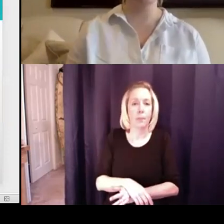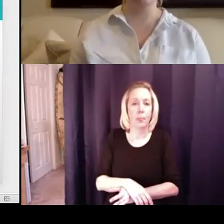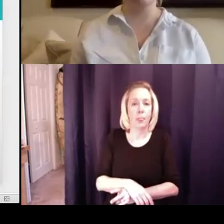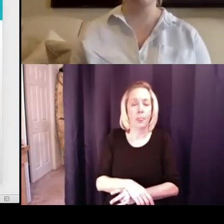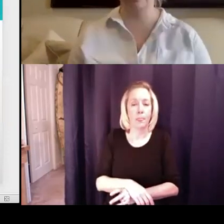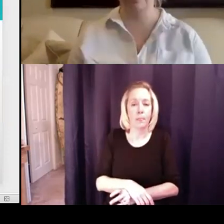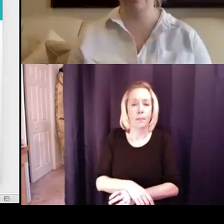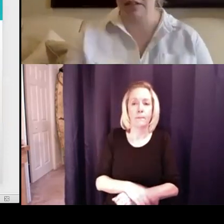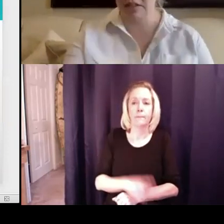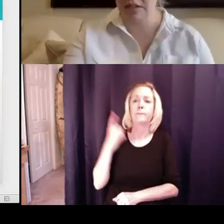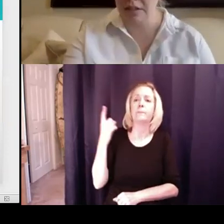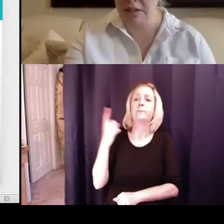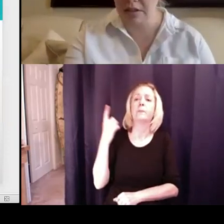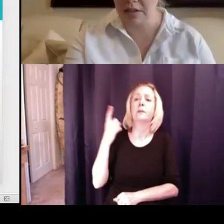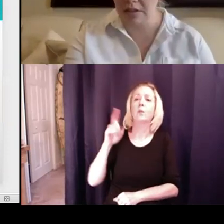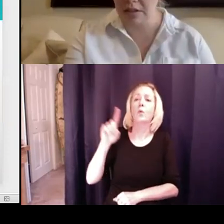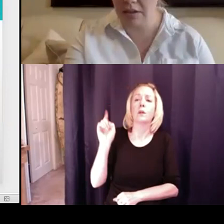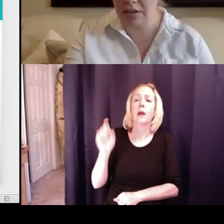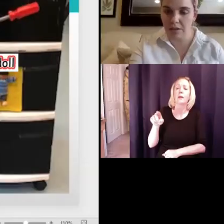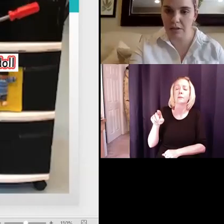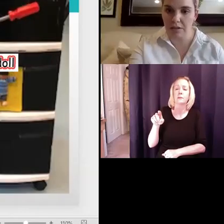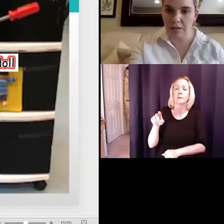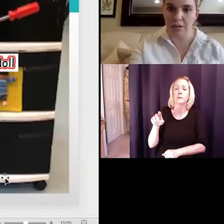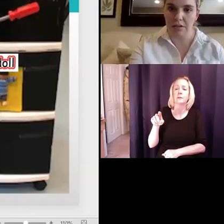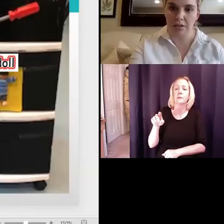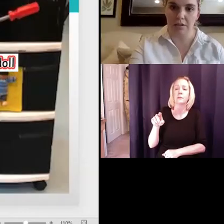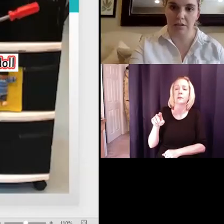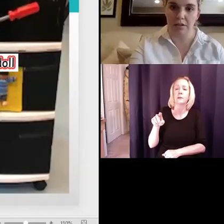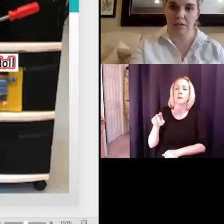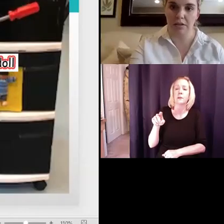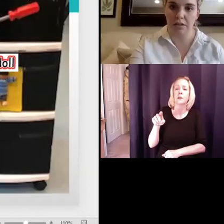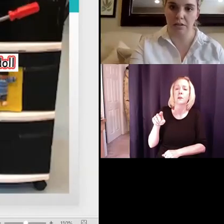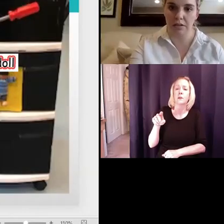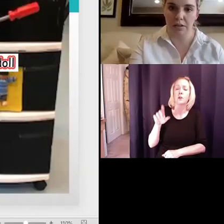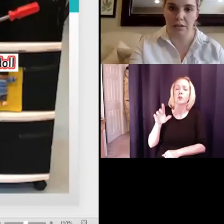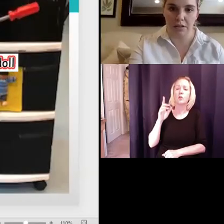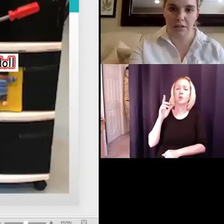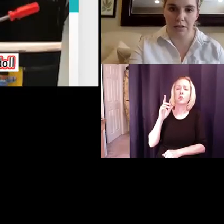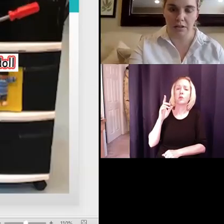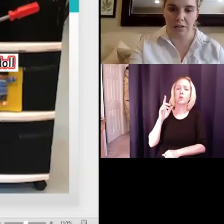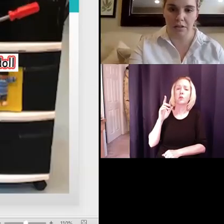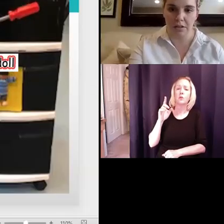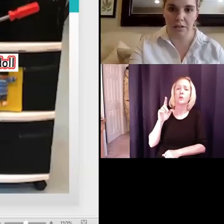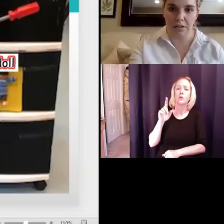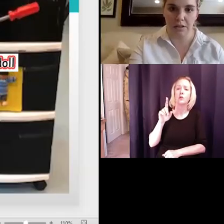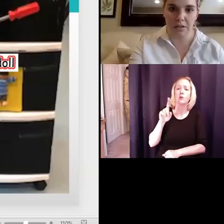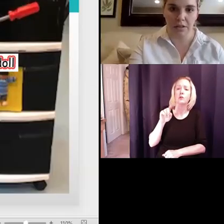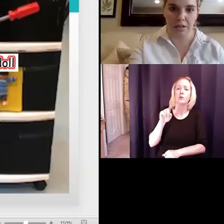Amanda, there was a question about in the chat box about zoo. What are your thoughts on zoophonics?